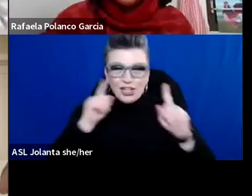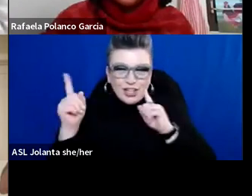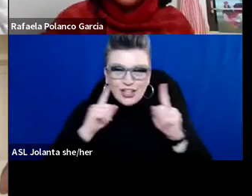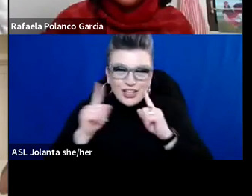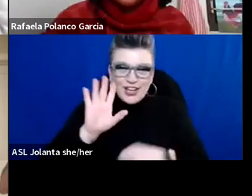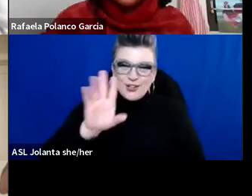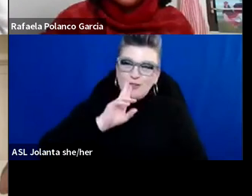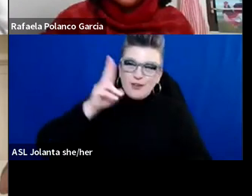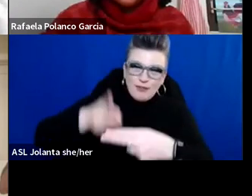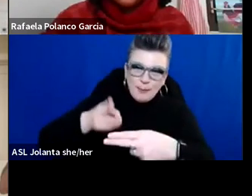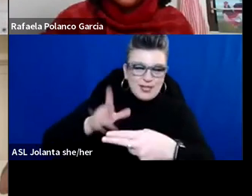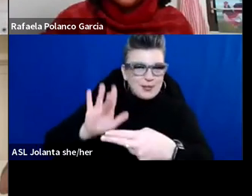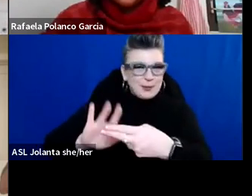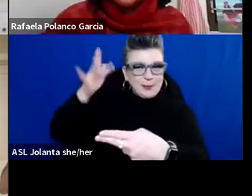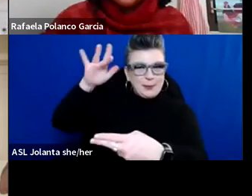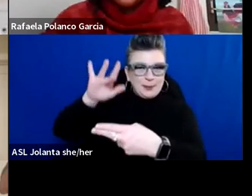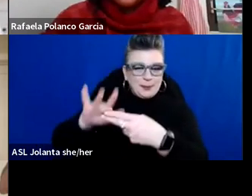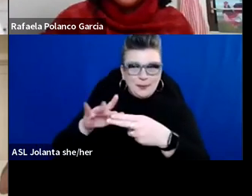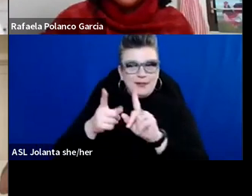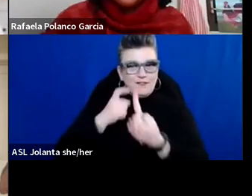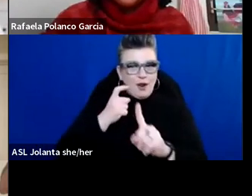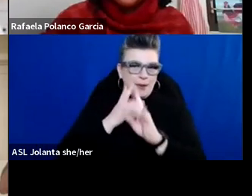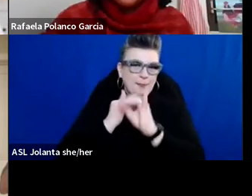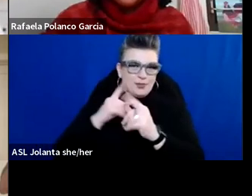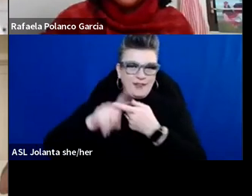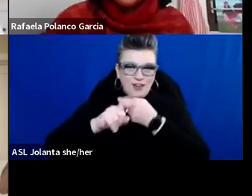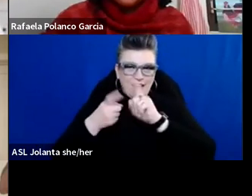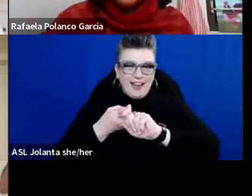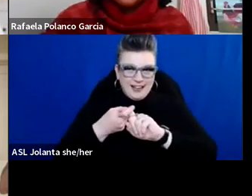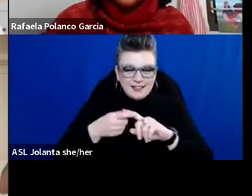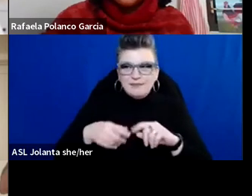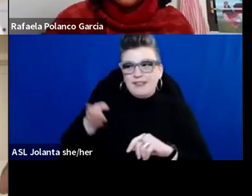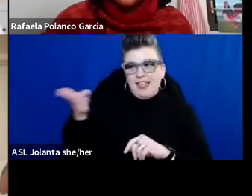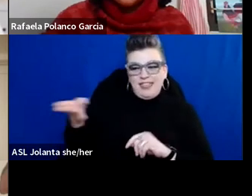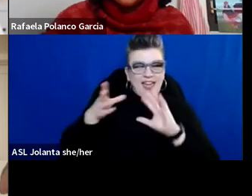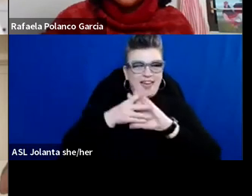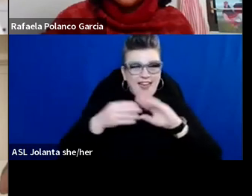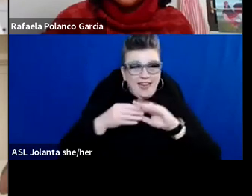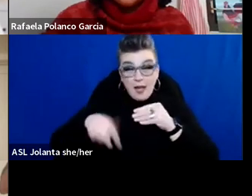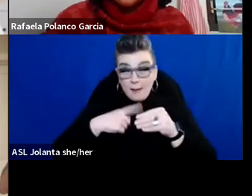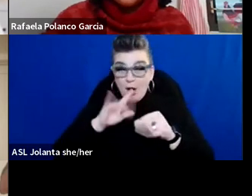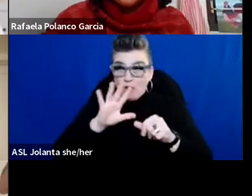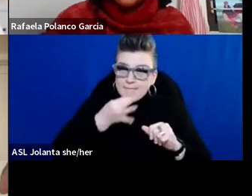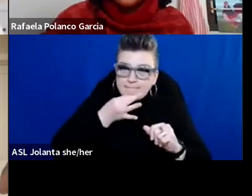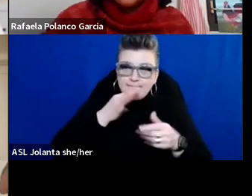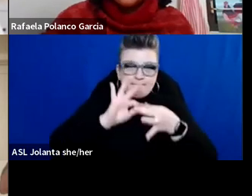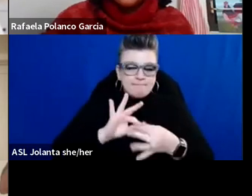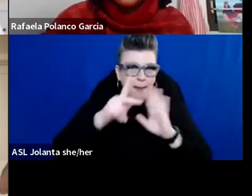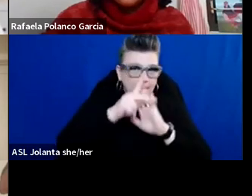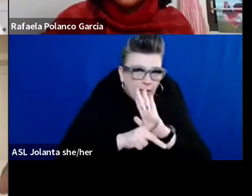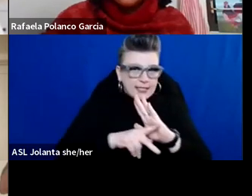reputation um from a mutual friend uh and they talked about your expertise in education policy